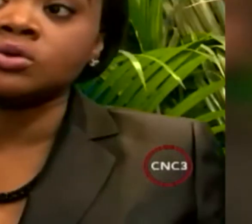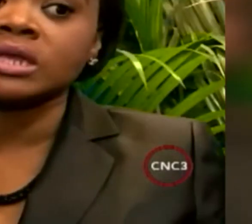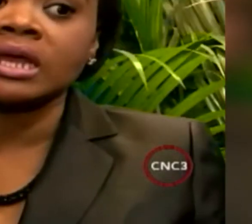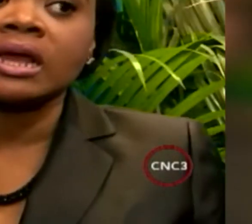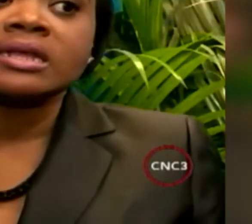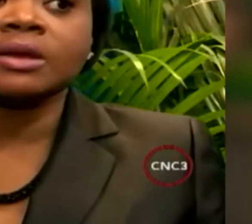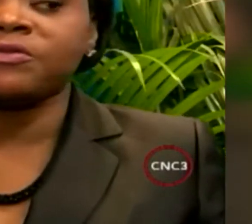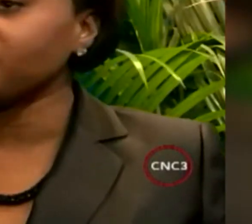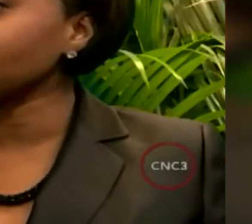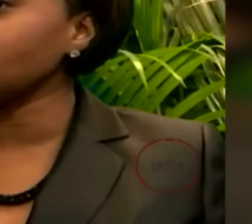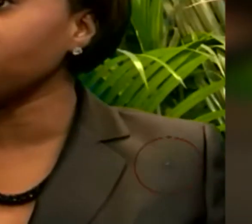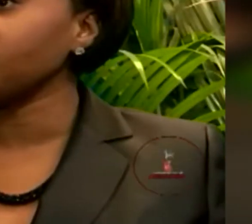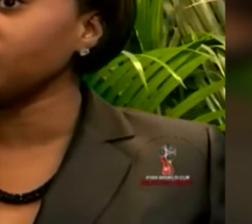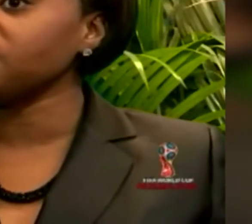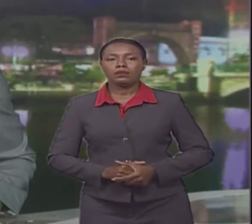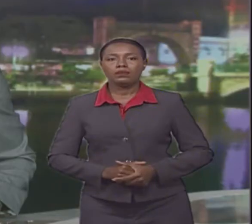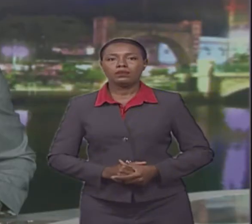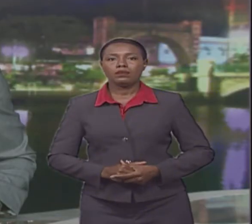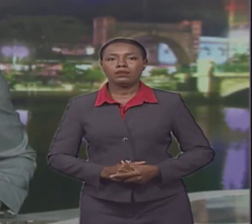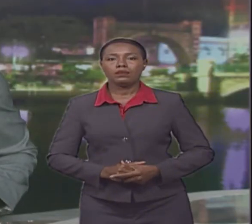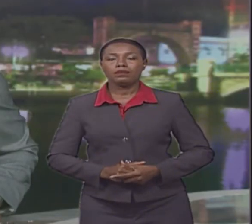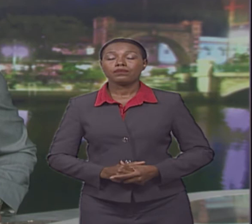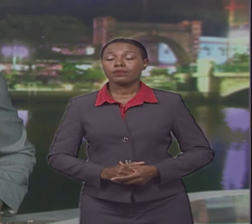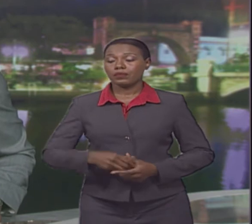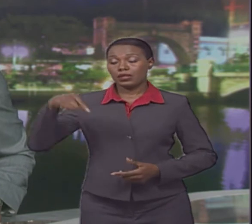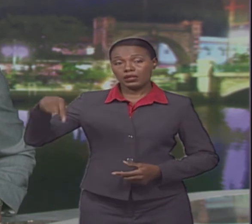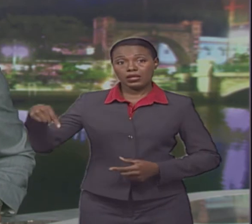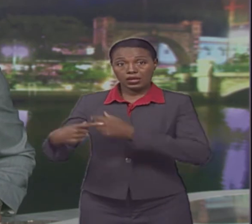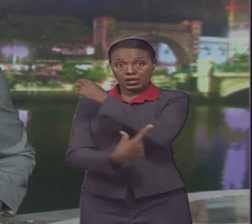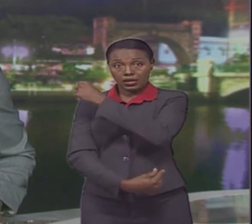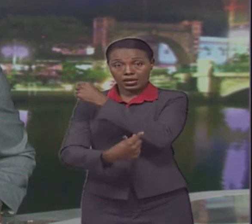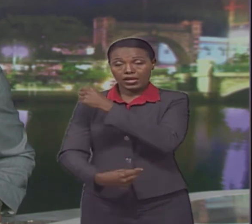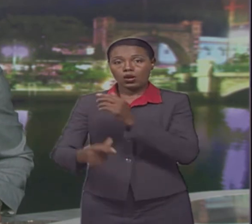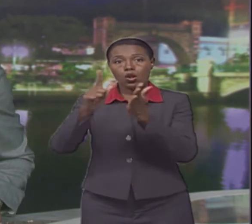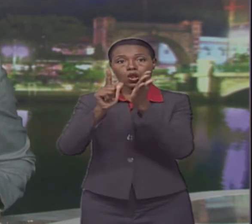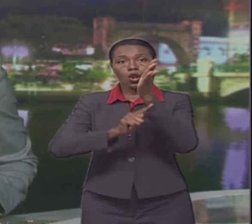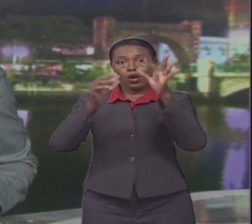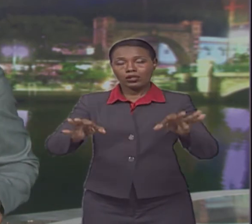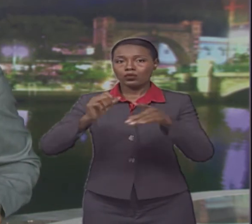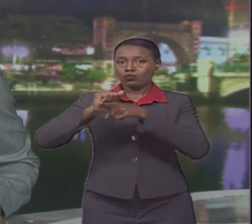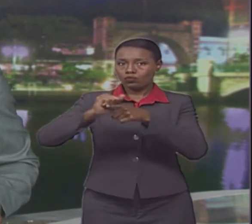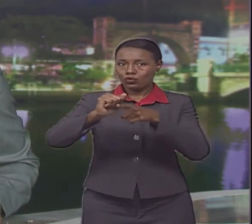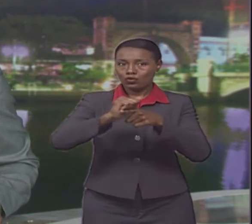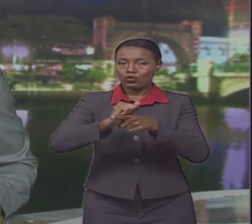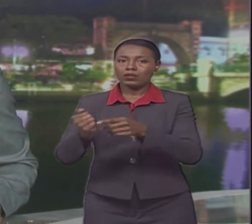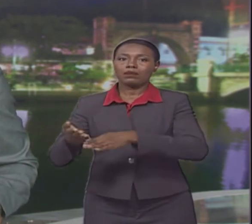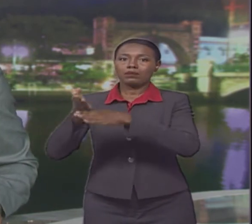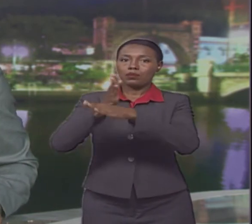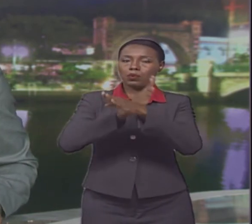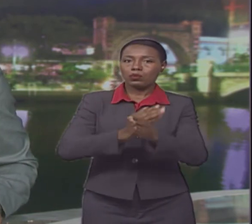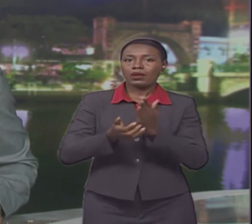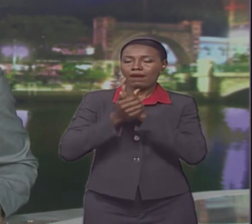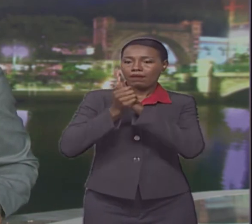Sport and Youth Affairs. In Guyana, the judiciary is undergoing training aimed at enhancing the capability